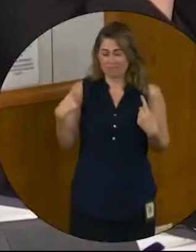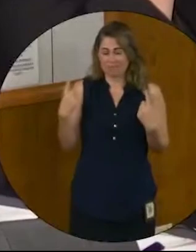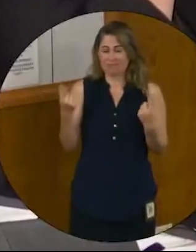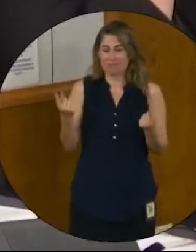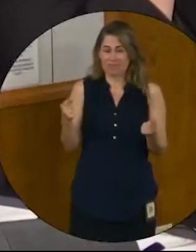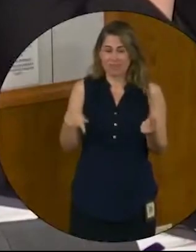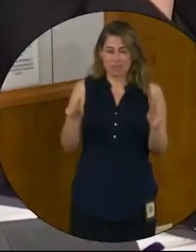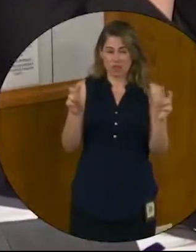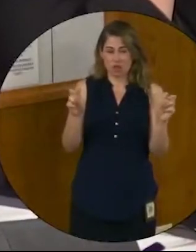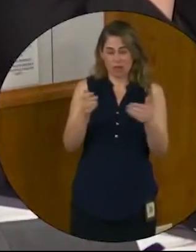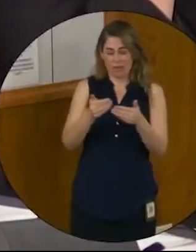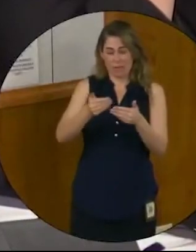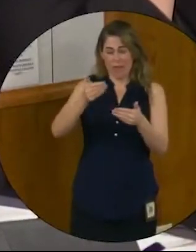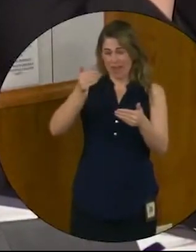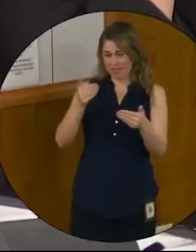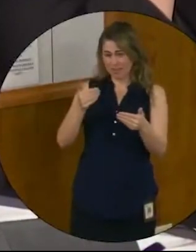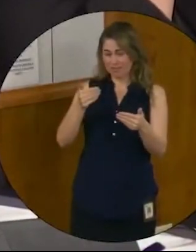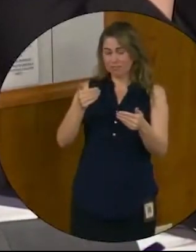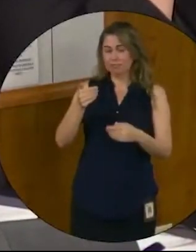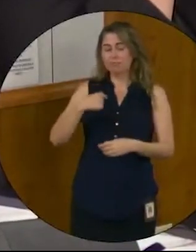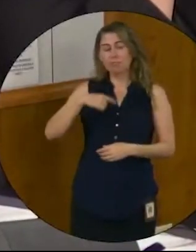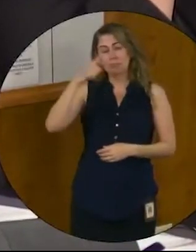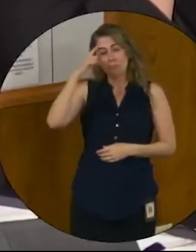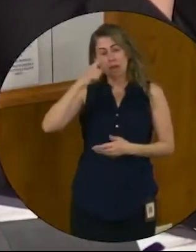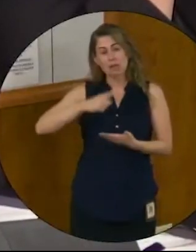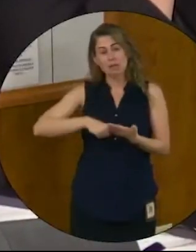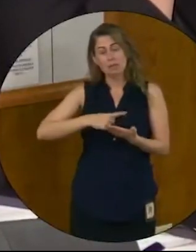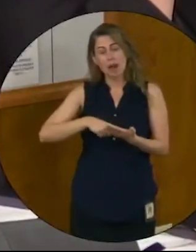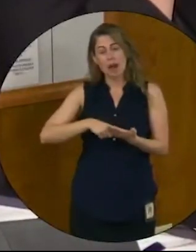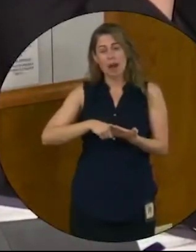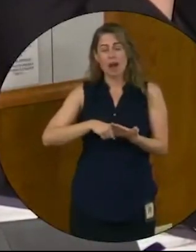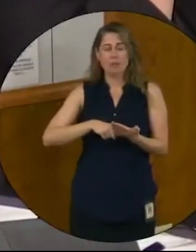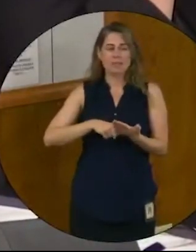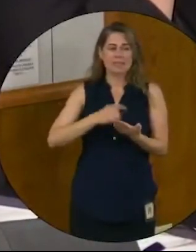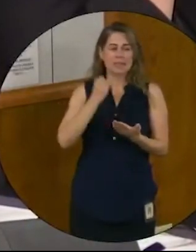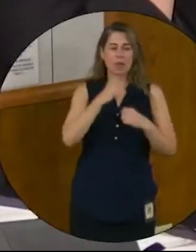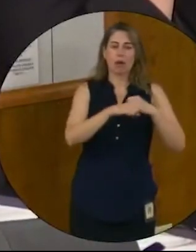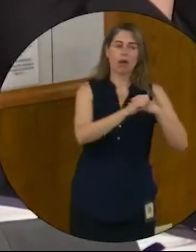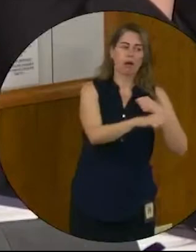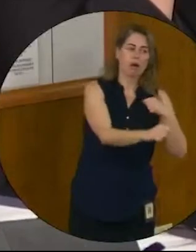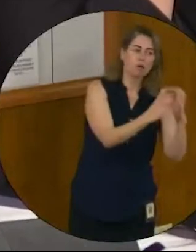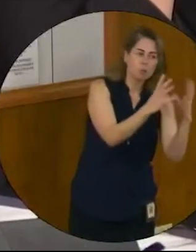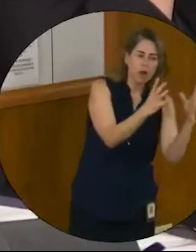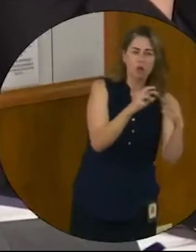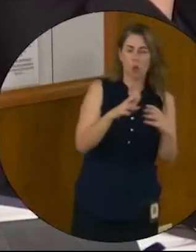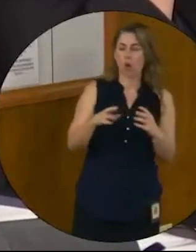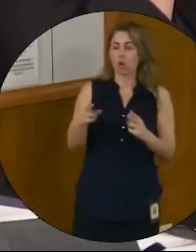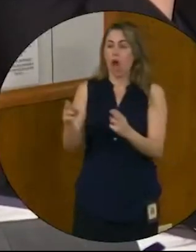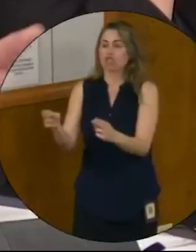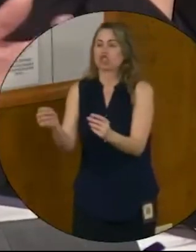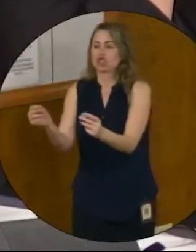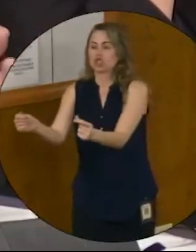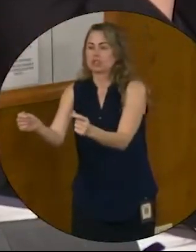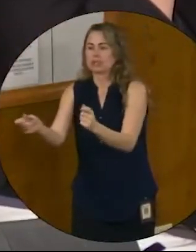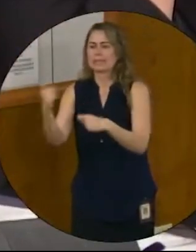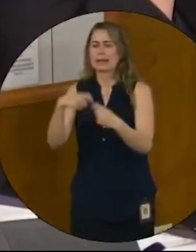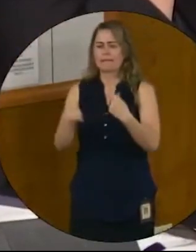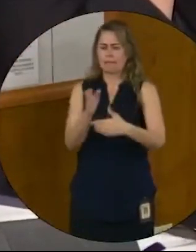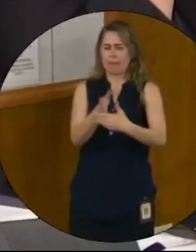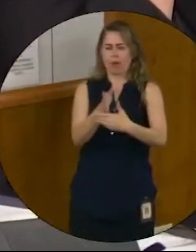past, and I think that sometimes when we either take too long or we rush things instead of going for a happy medium and